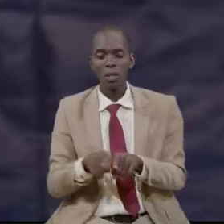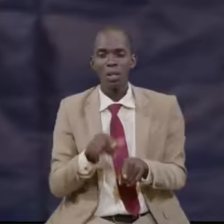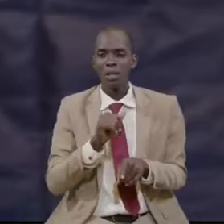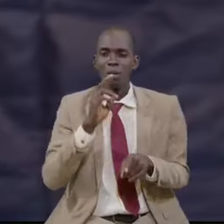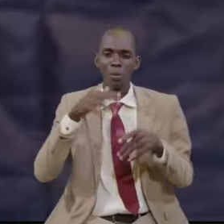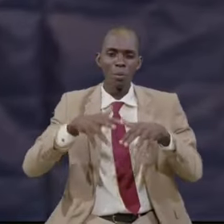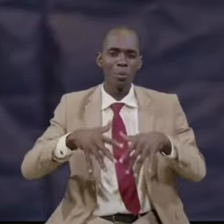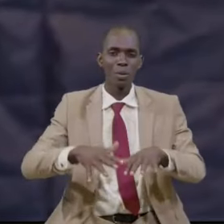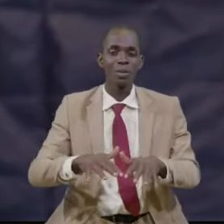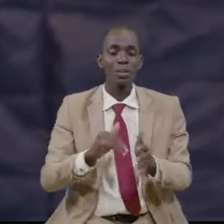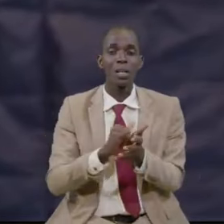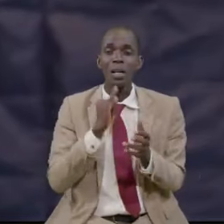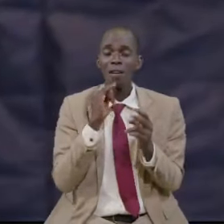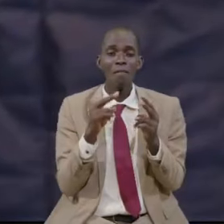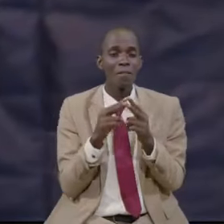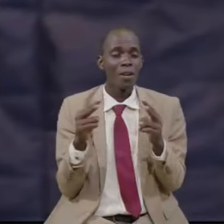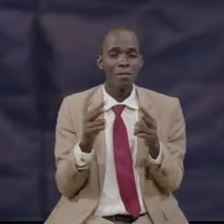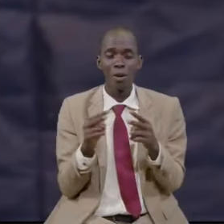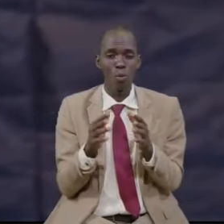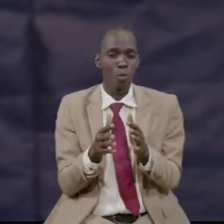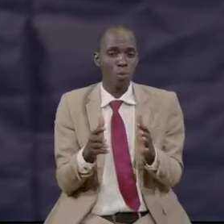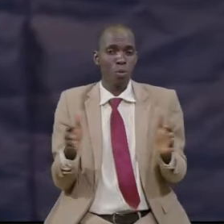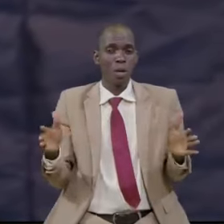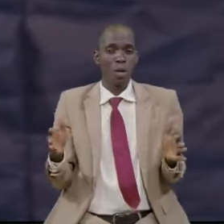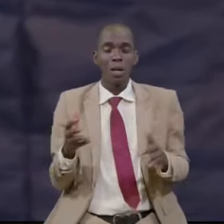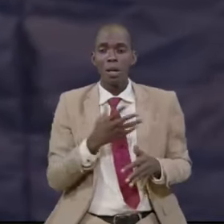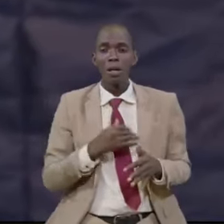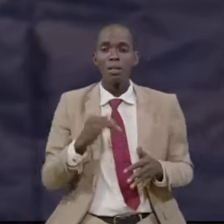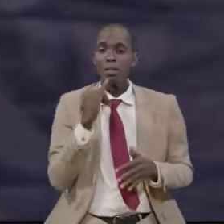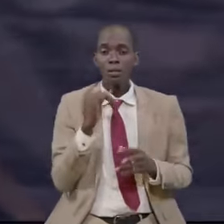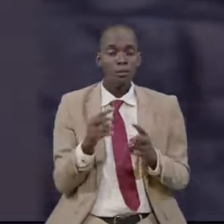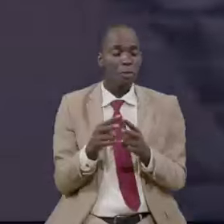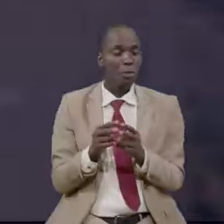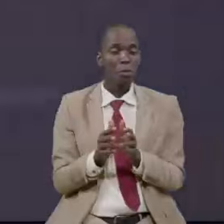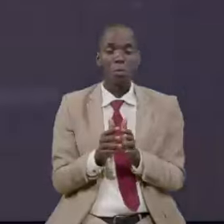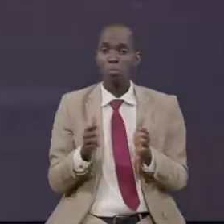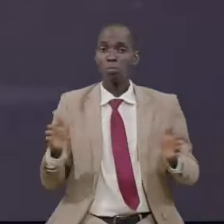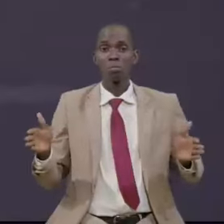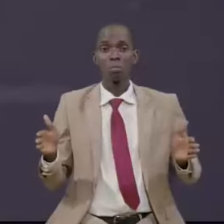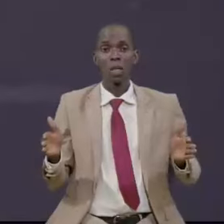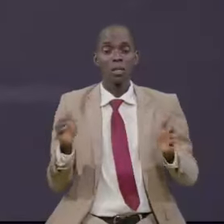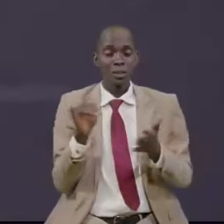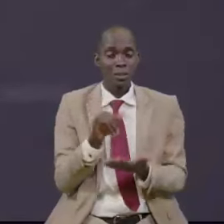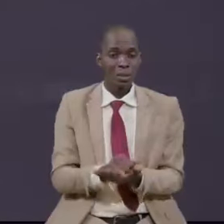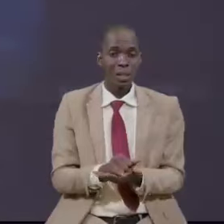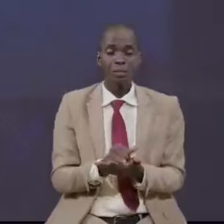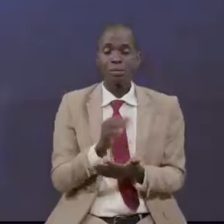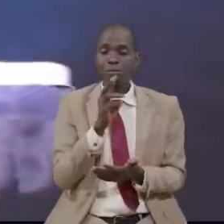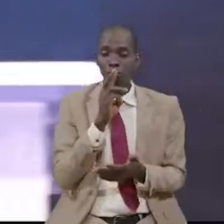wide and is so broad, that ocean of